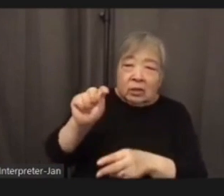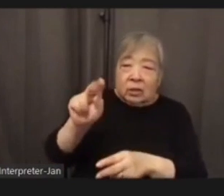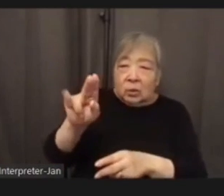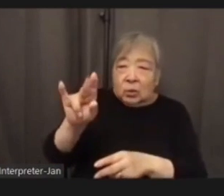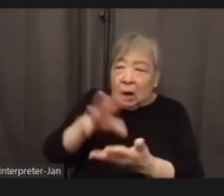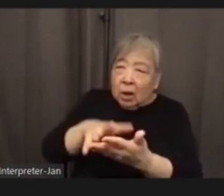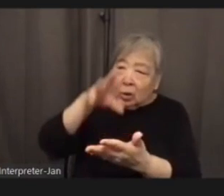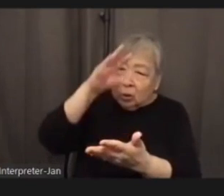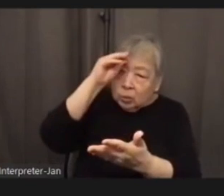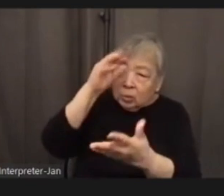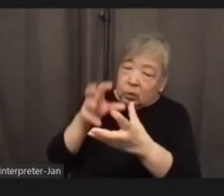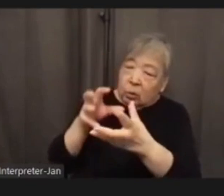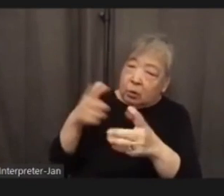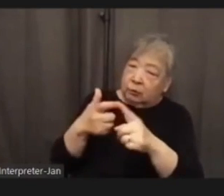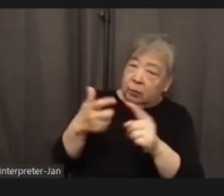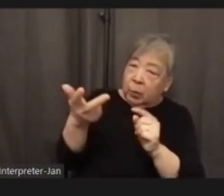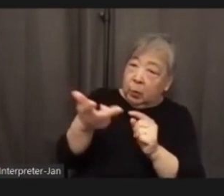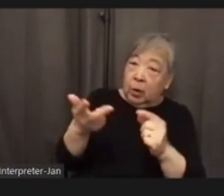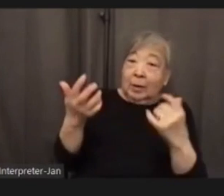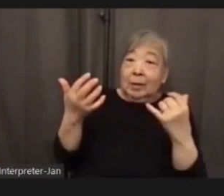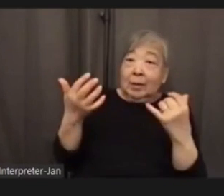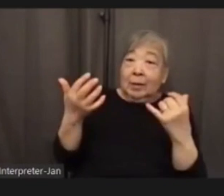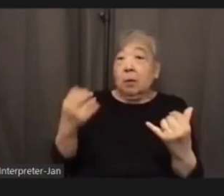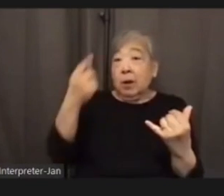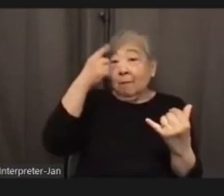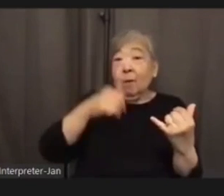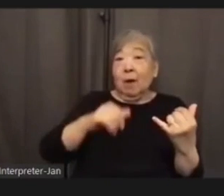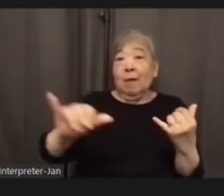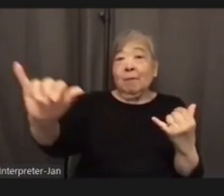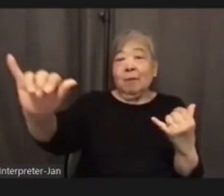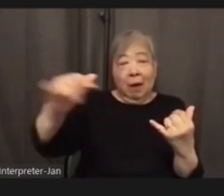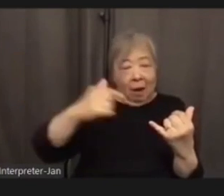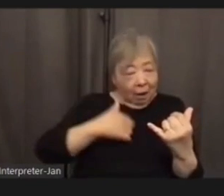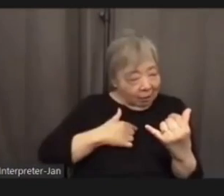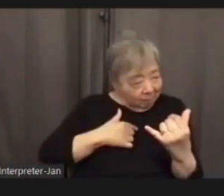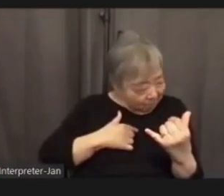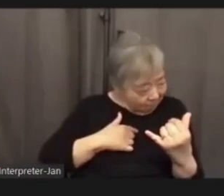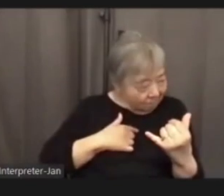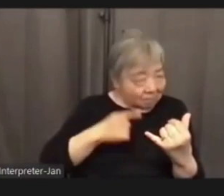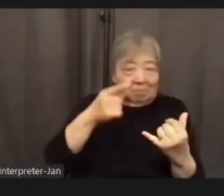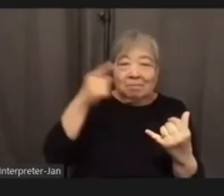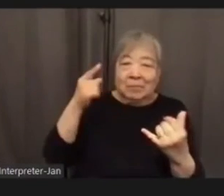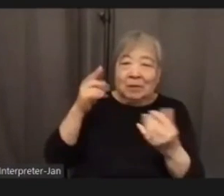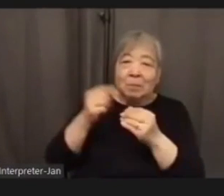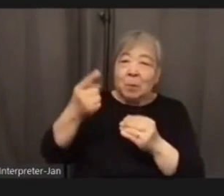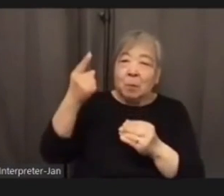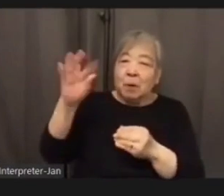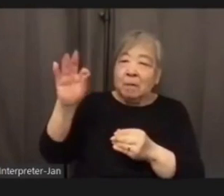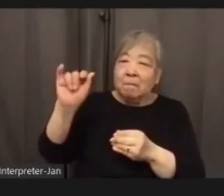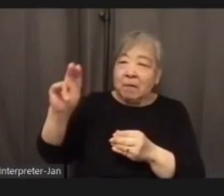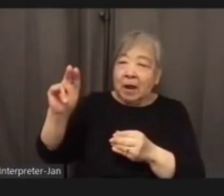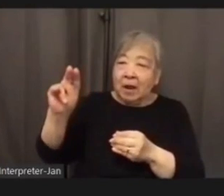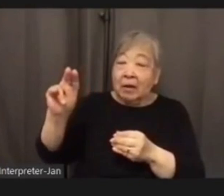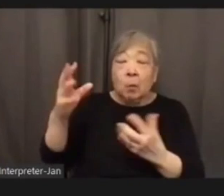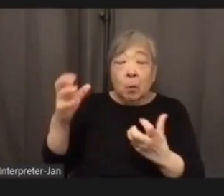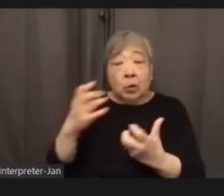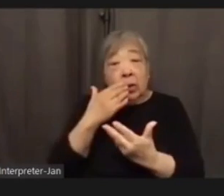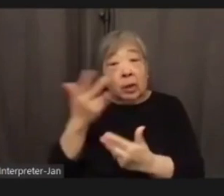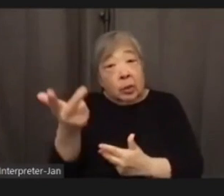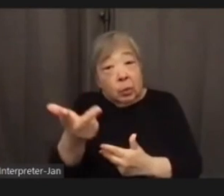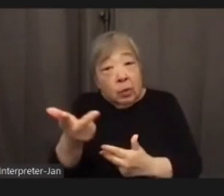of you. Now and forever, I am your greatest fan. And I really want to thank the three of you